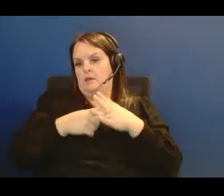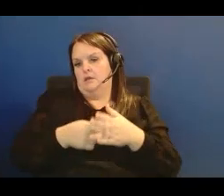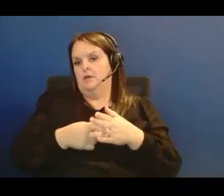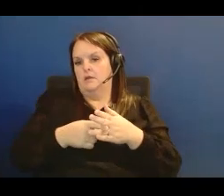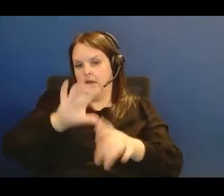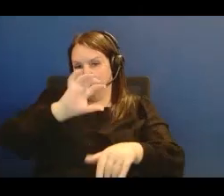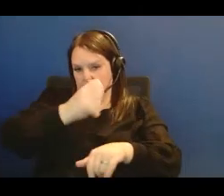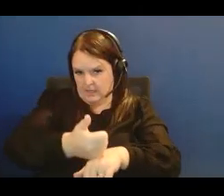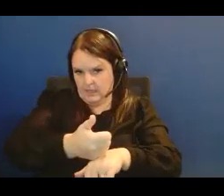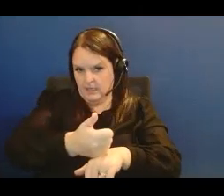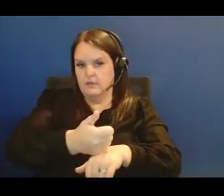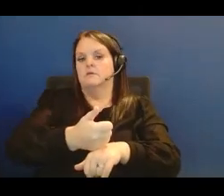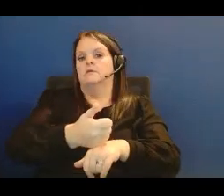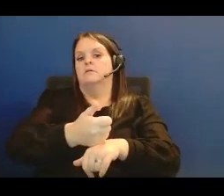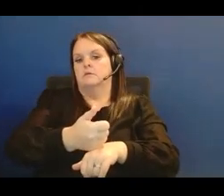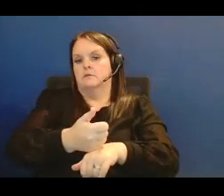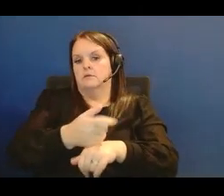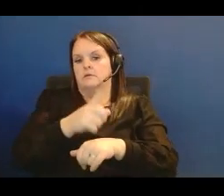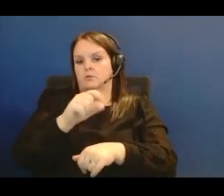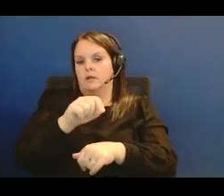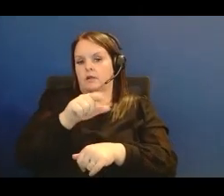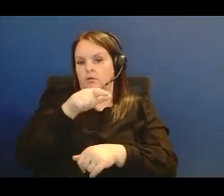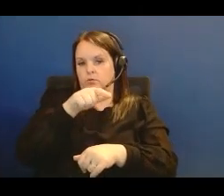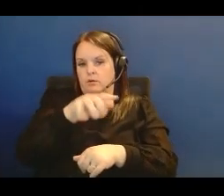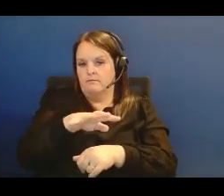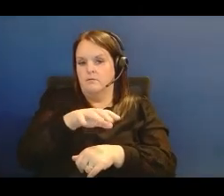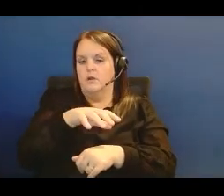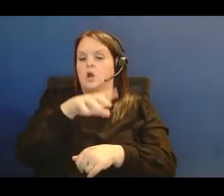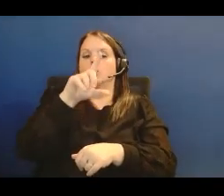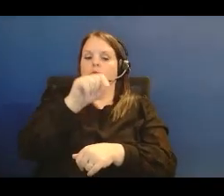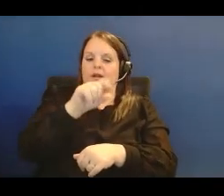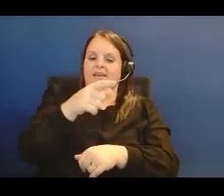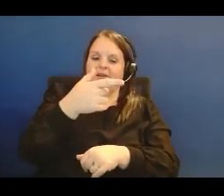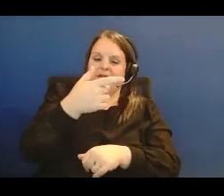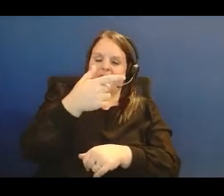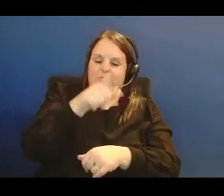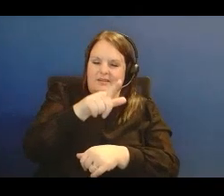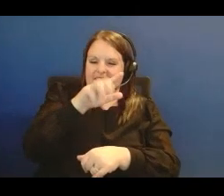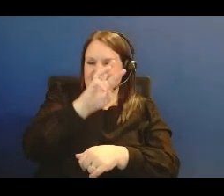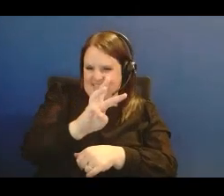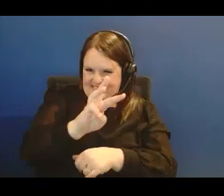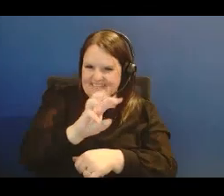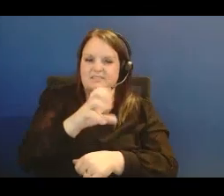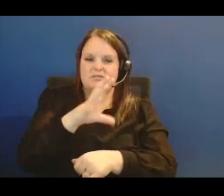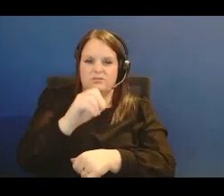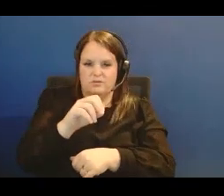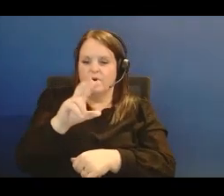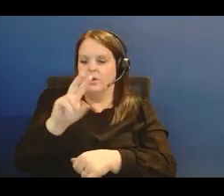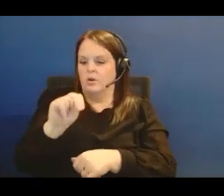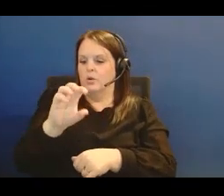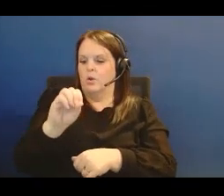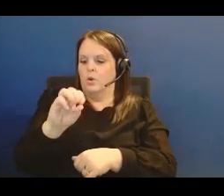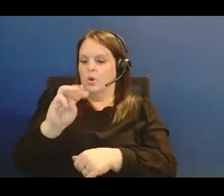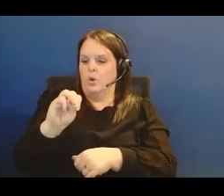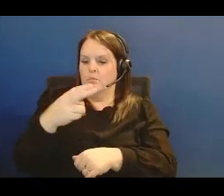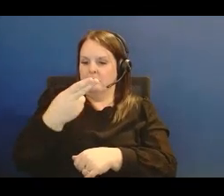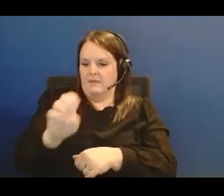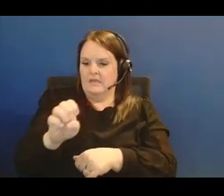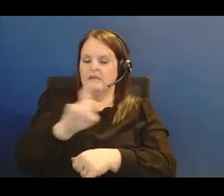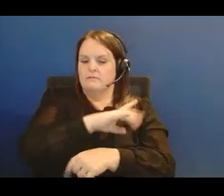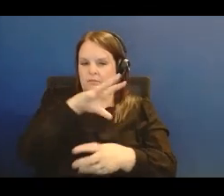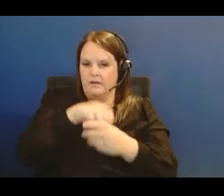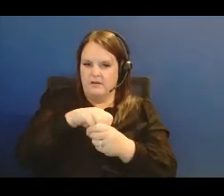implementation January 1st, 2026. NOMHE participated in the Zero Fatalities Annual Traffic Safety Summit.